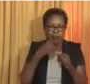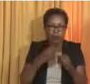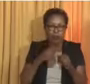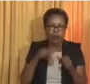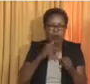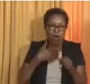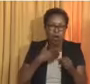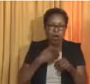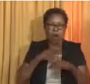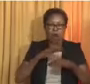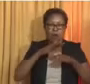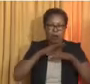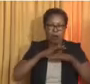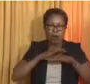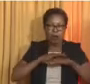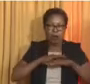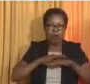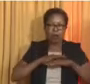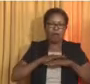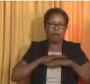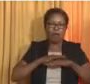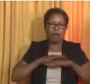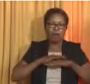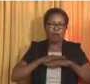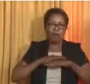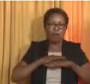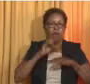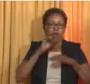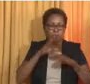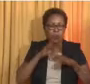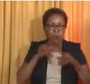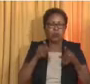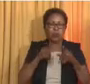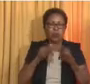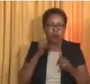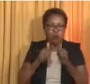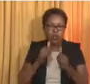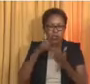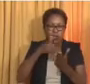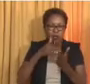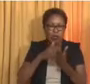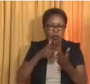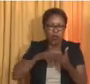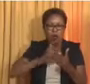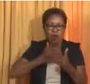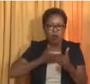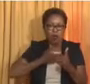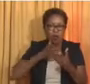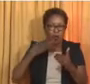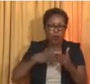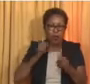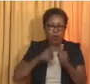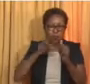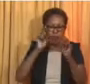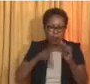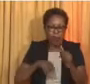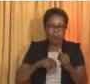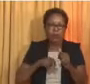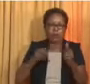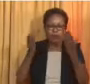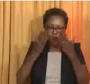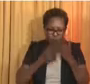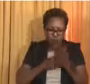arsenals that include our own canons of interpretation, which we must exhaust before borrowing from other